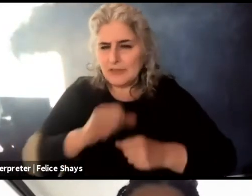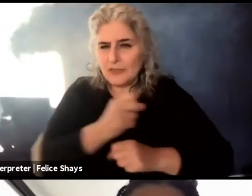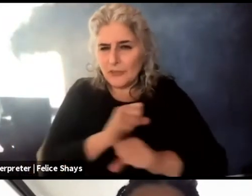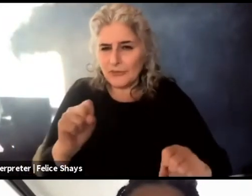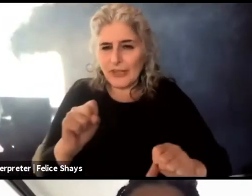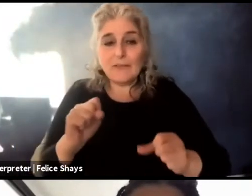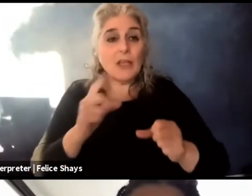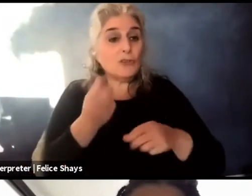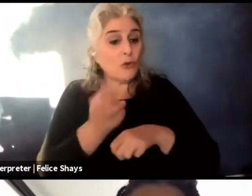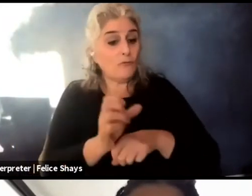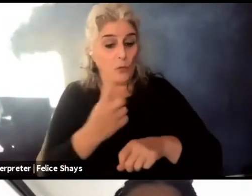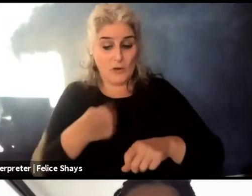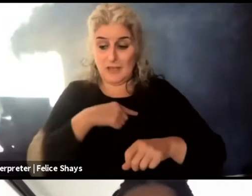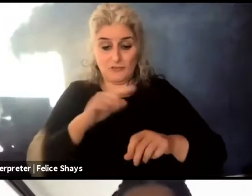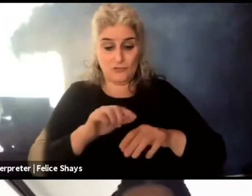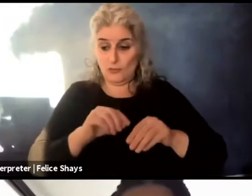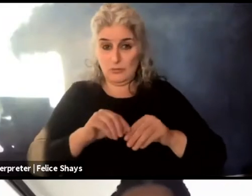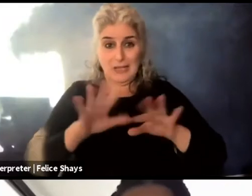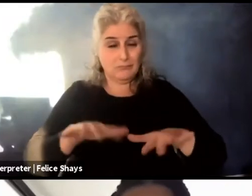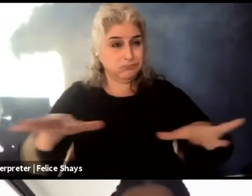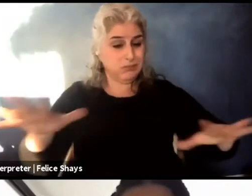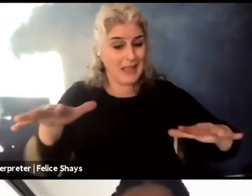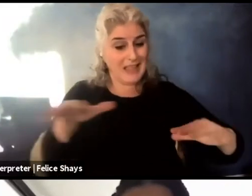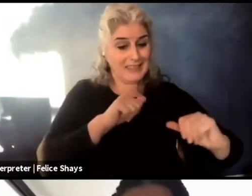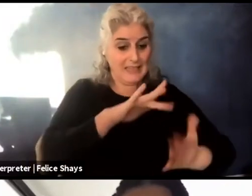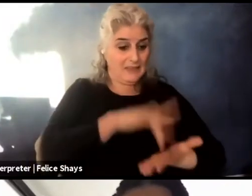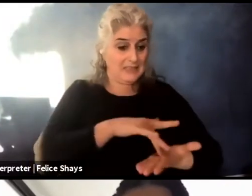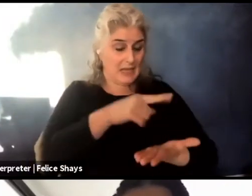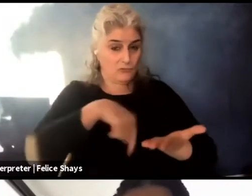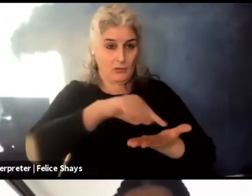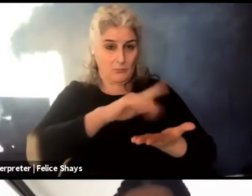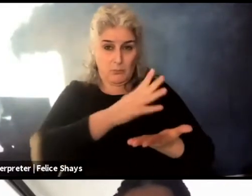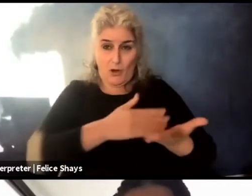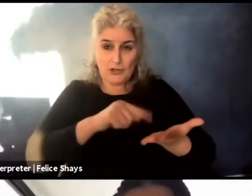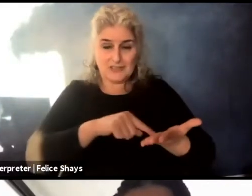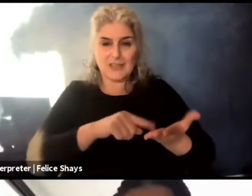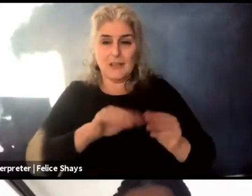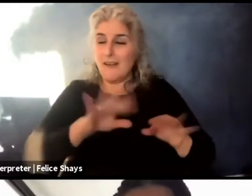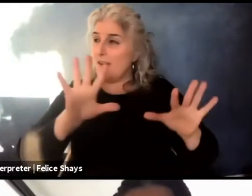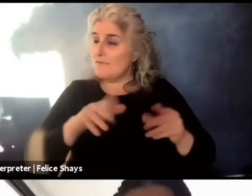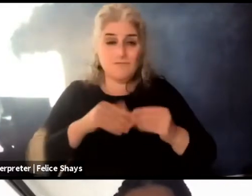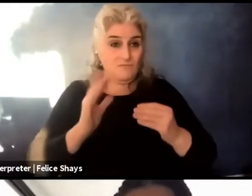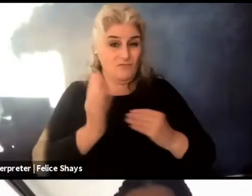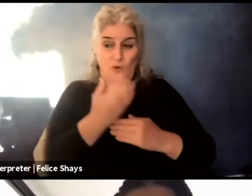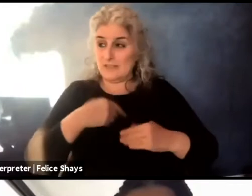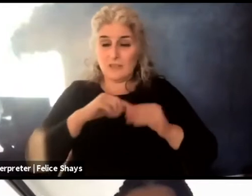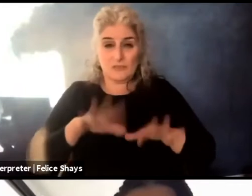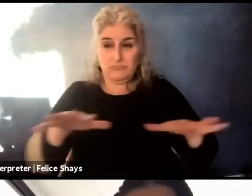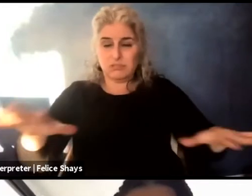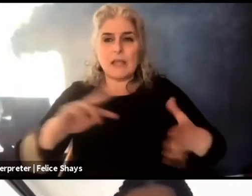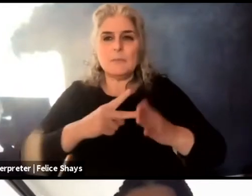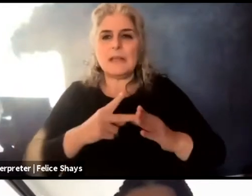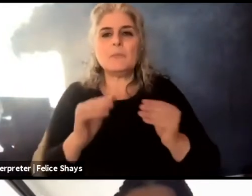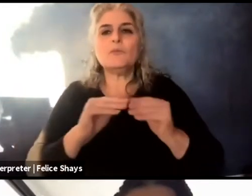disbursement, it was a type of shadow banning of actual geographic spaces. And as I was seeing like all of